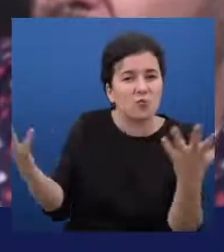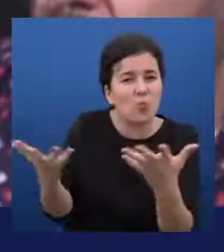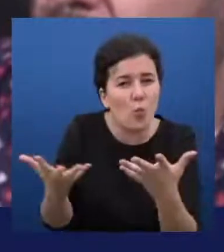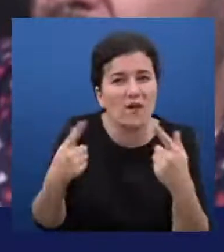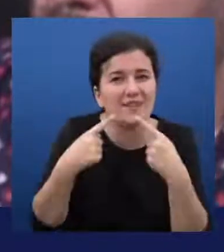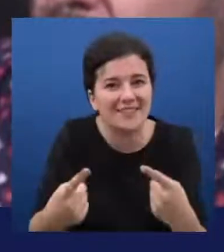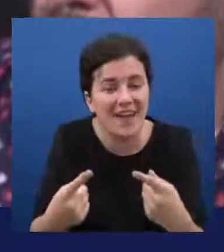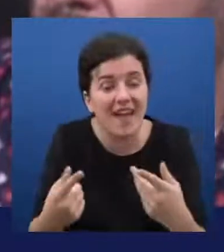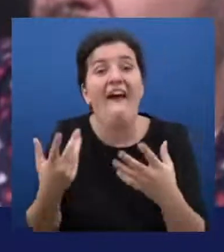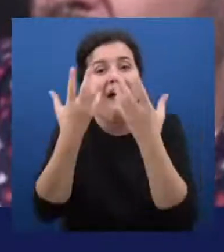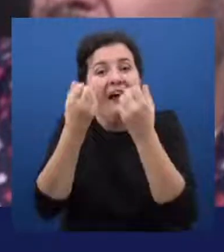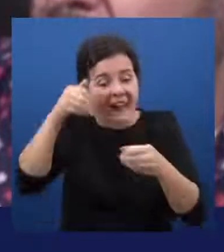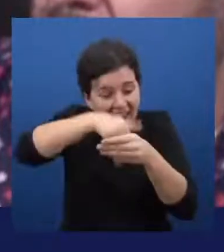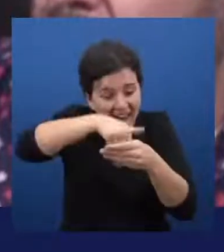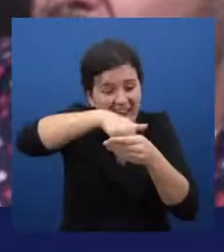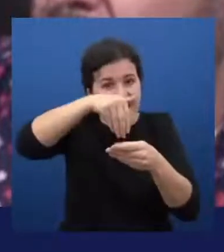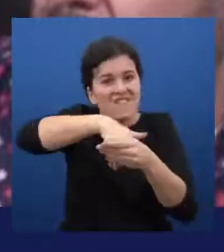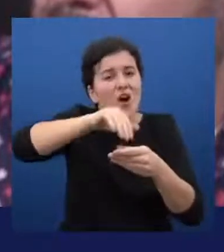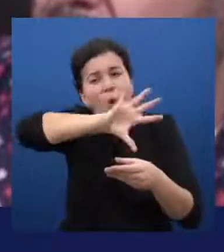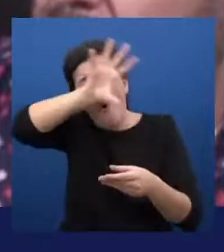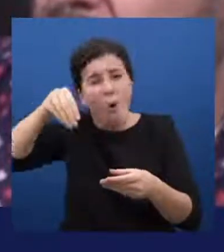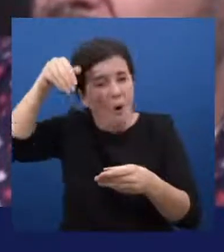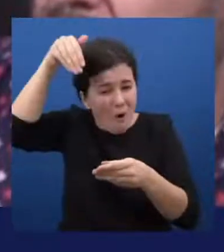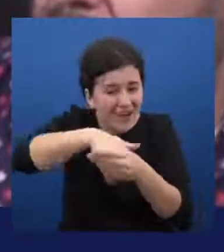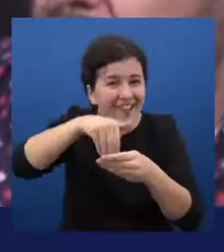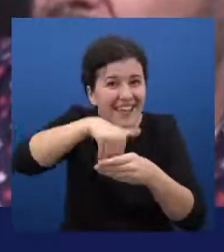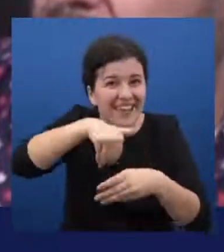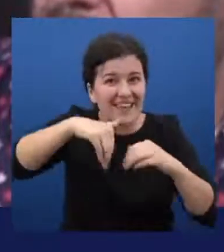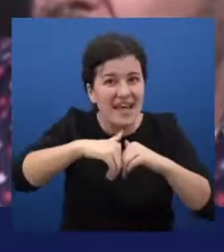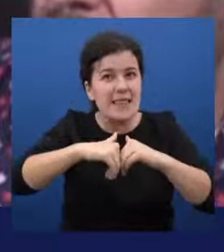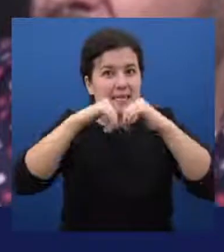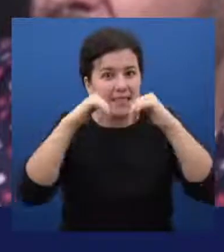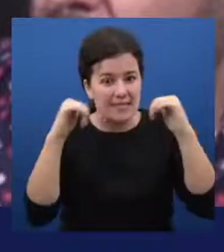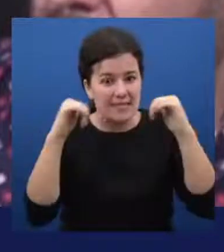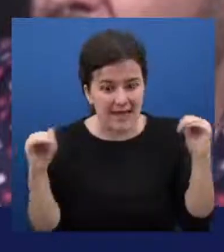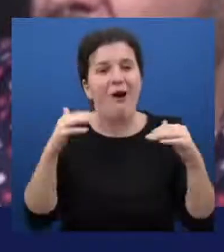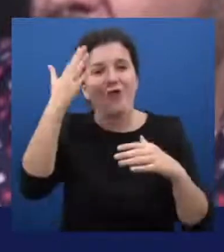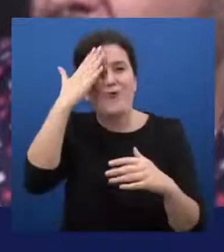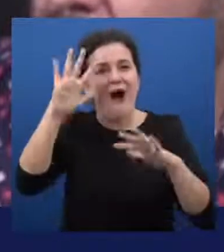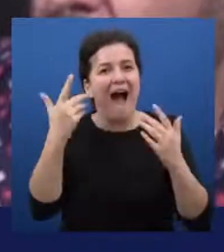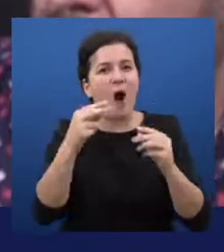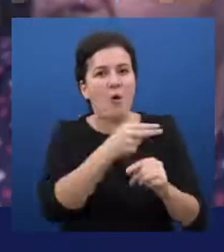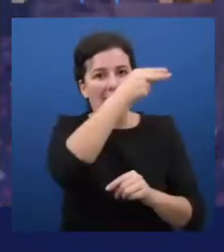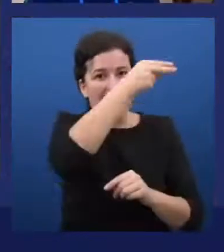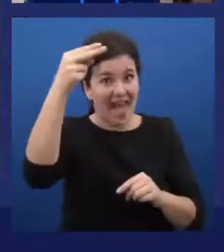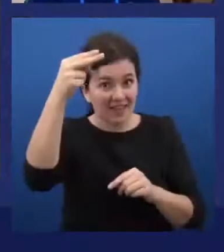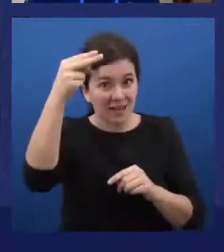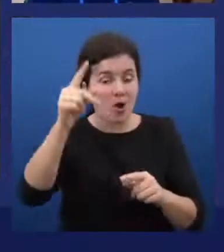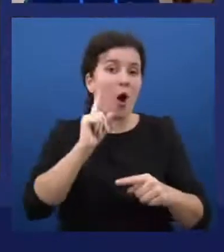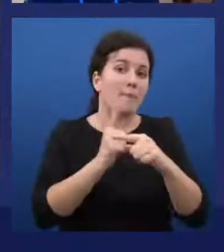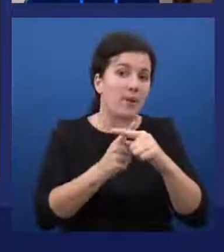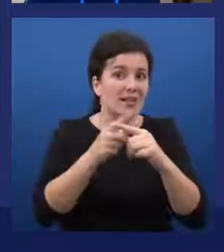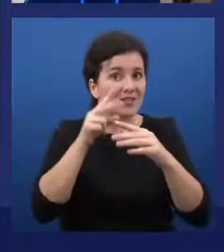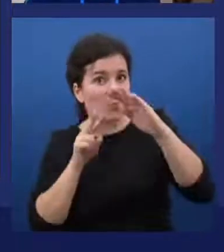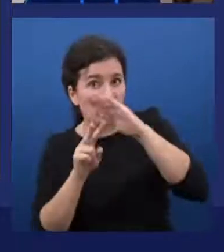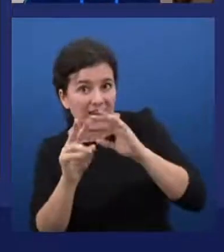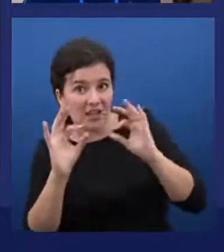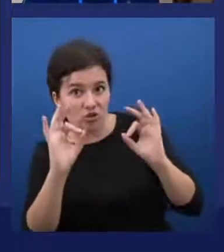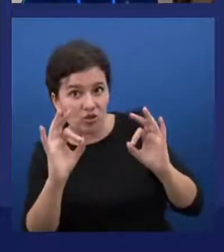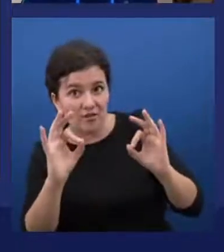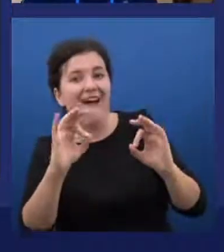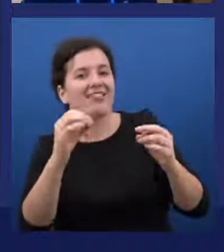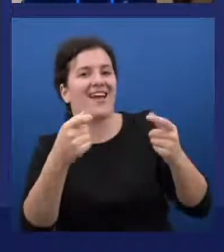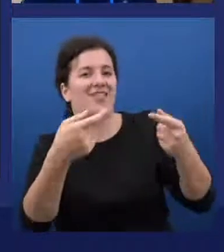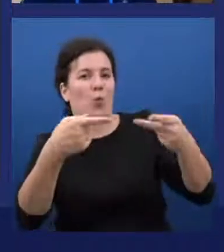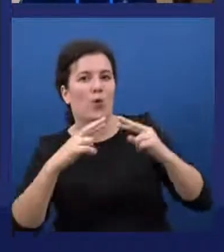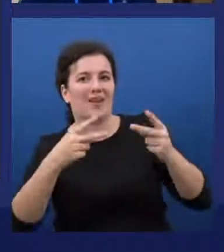the endpoint and give it the right header information and the prediction key, and you will get your answer back in your application.